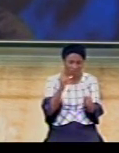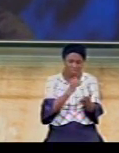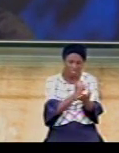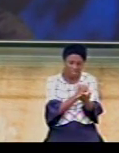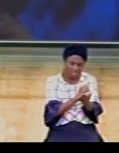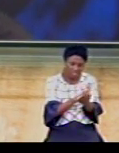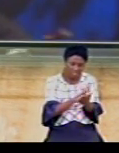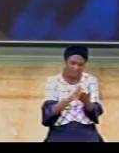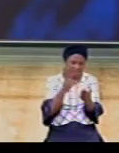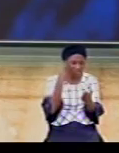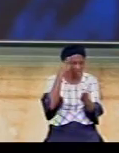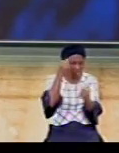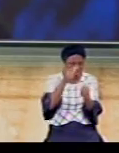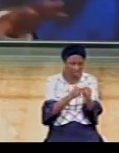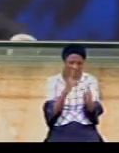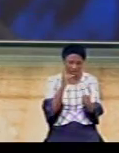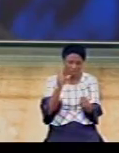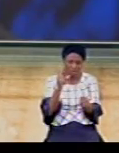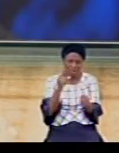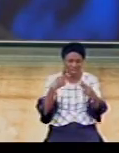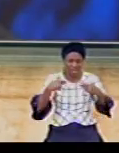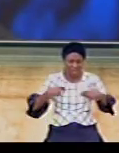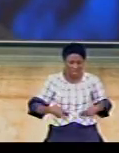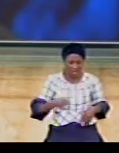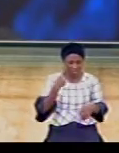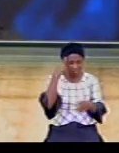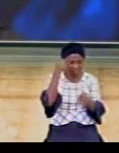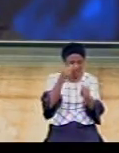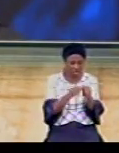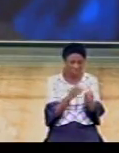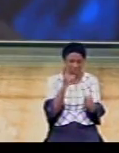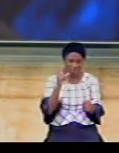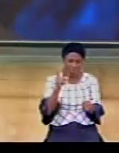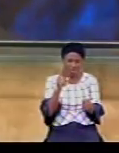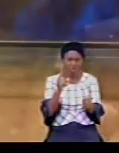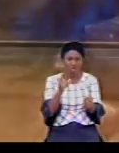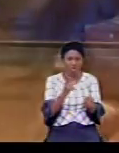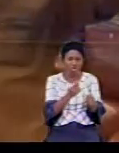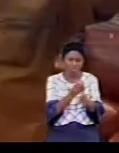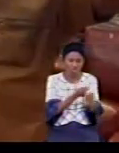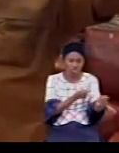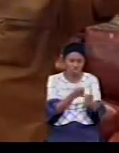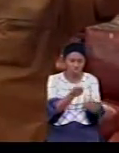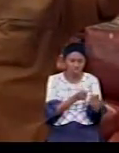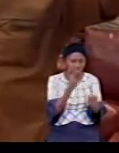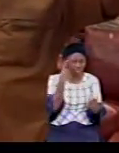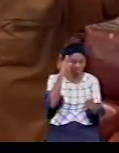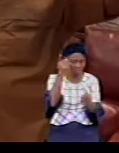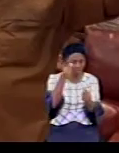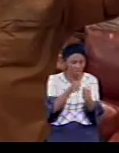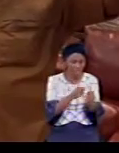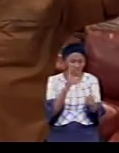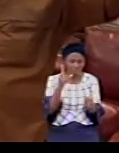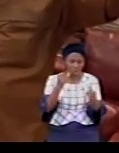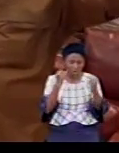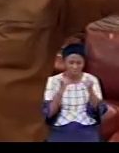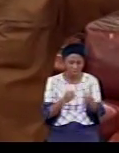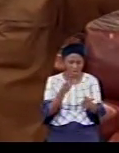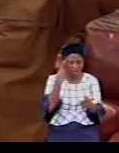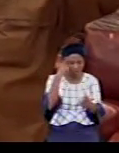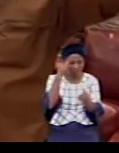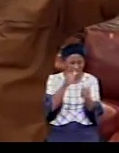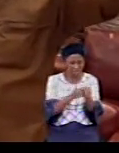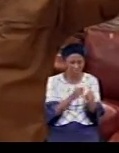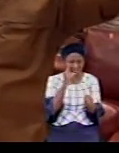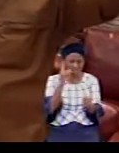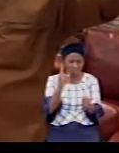for everyone. Health for everyone. Dominion for everyone. Power for